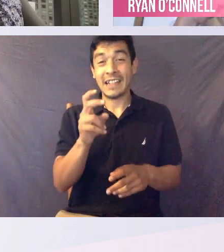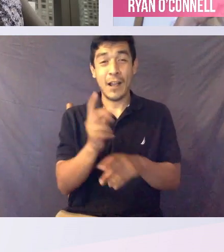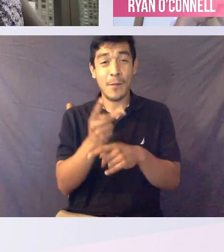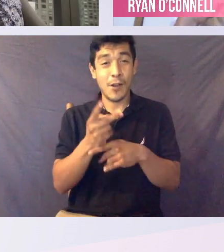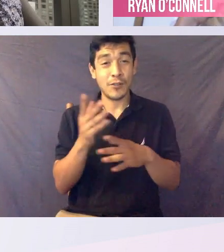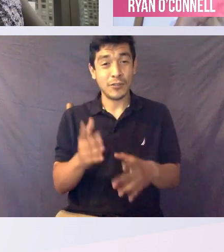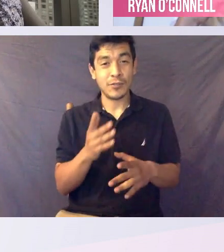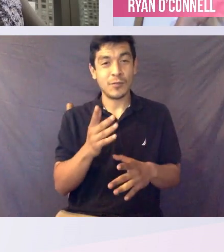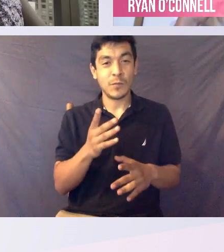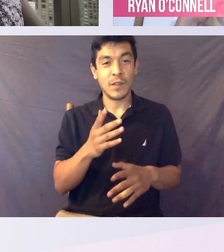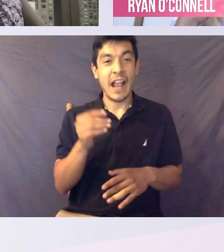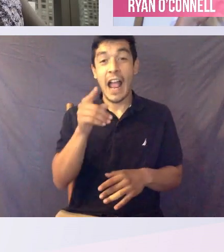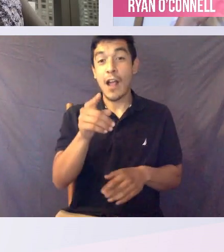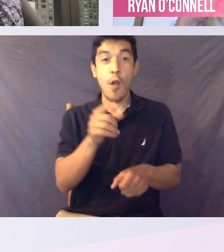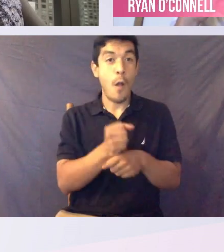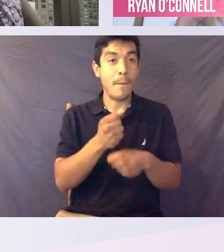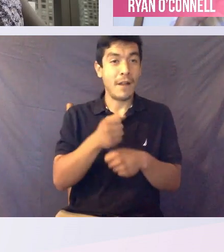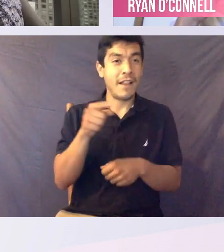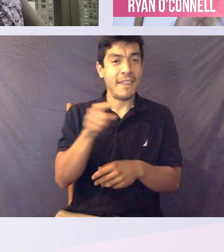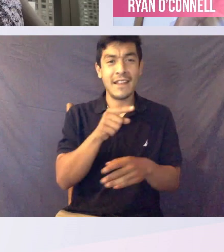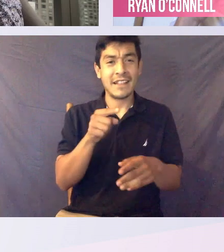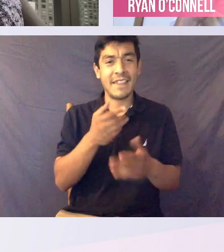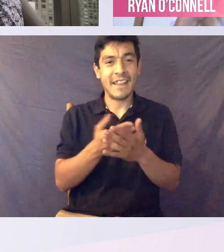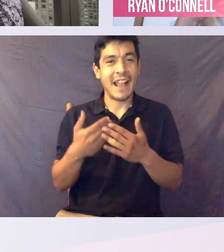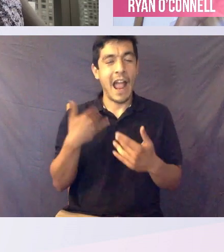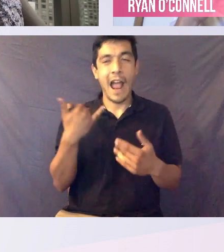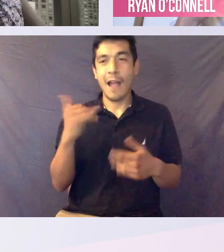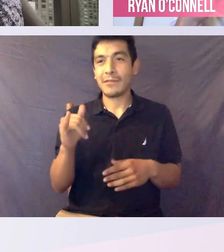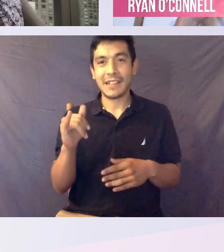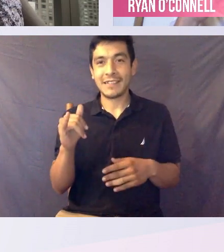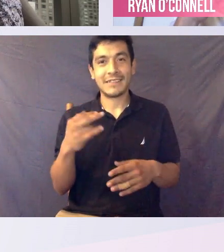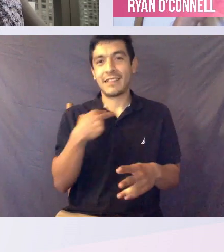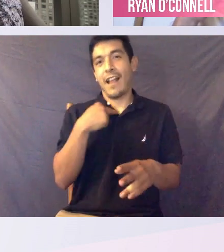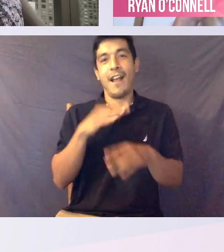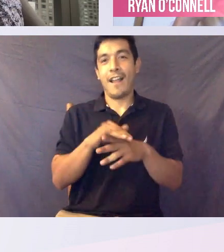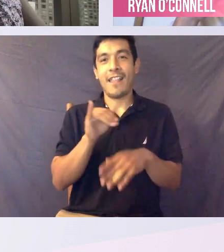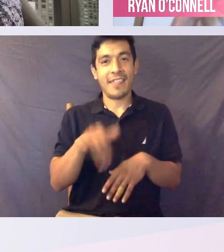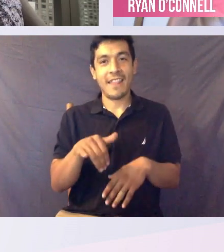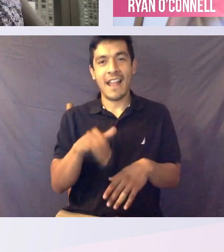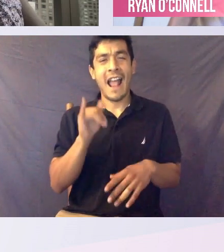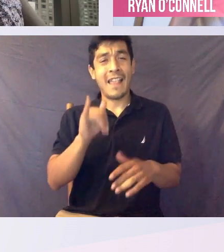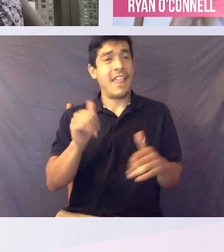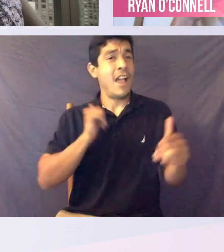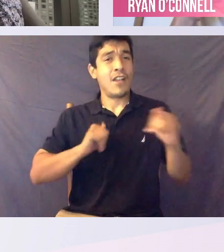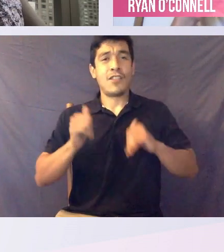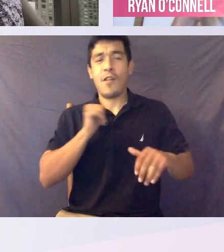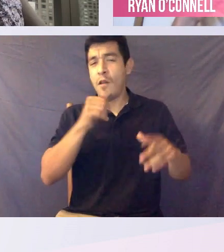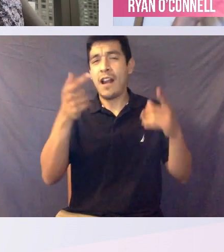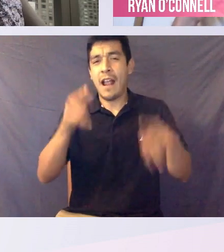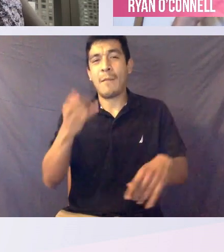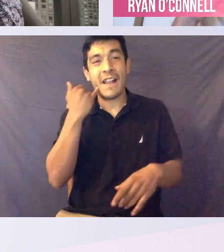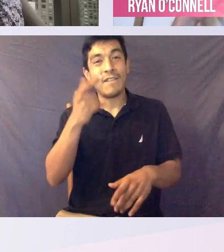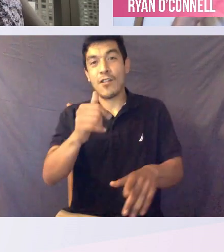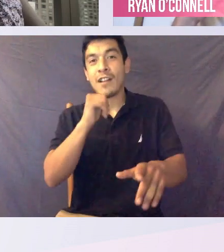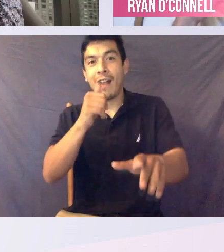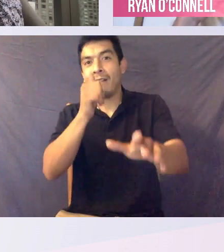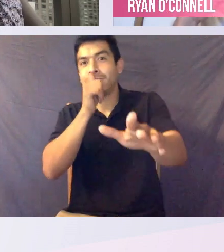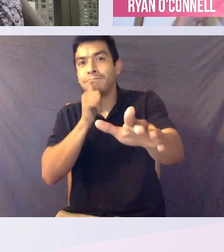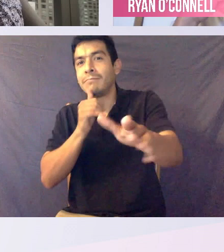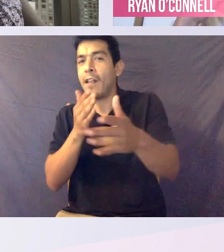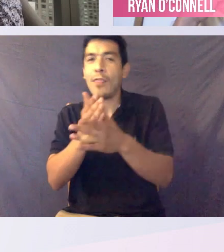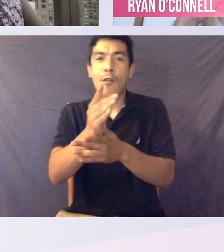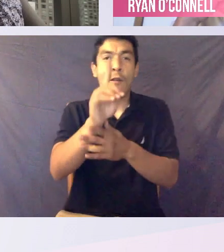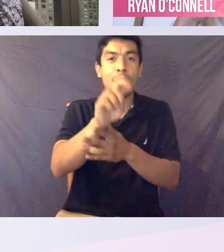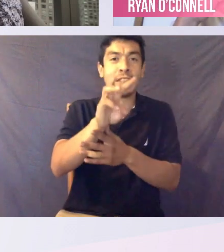like you making these things, I'm still like on that right now. Like that show wouldn't have happened if you didn't sit through 166 general meetings. That's crazy